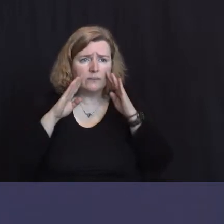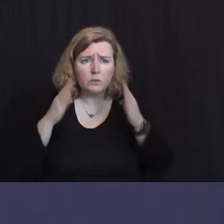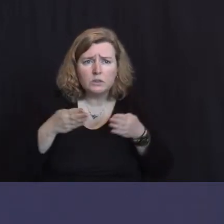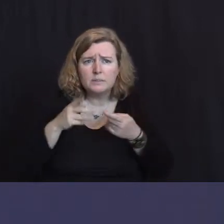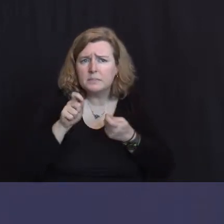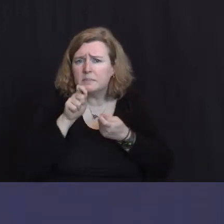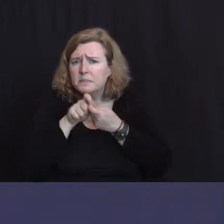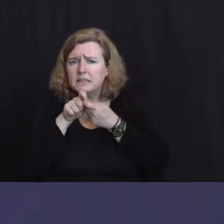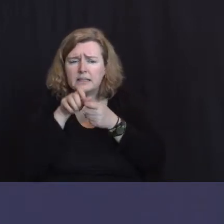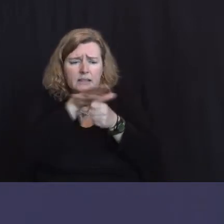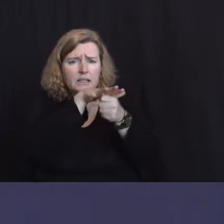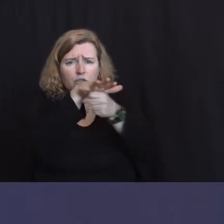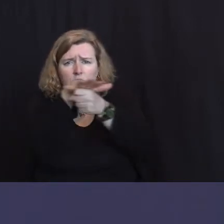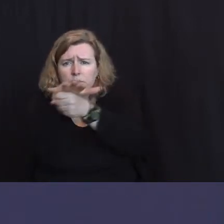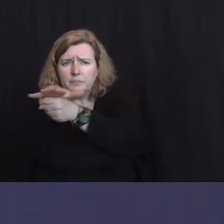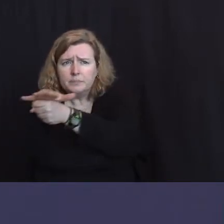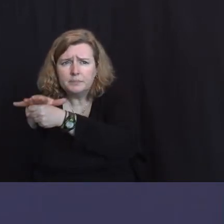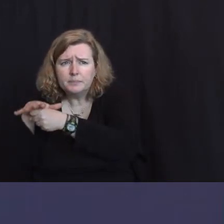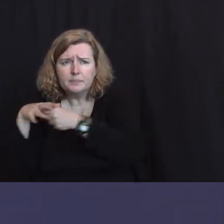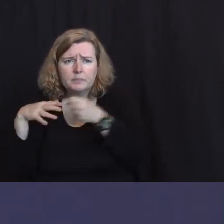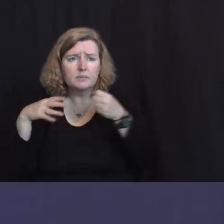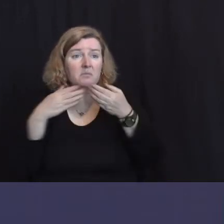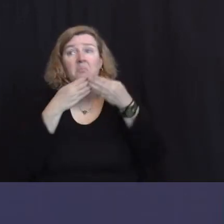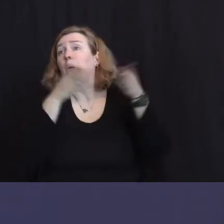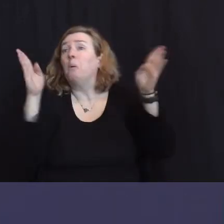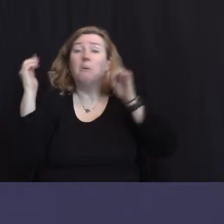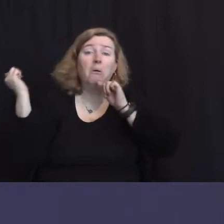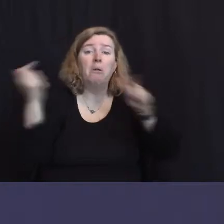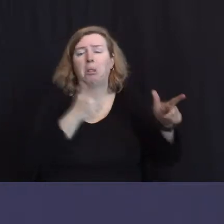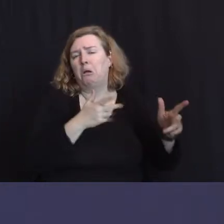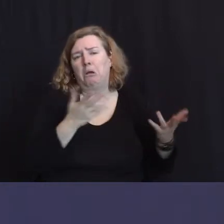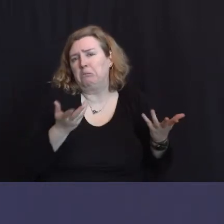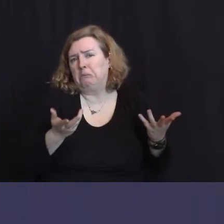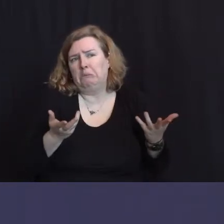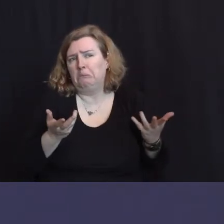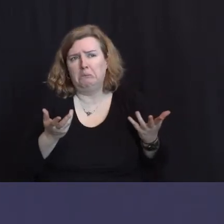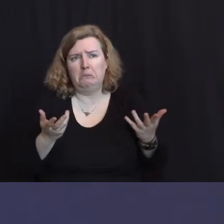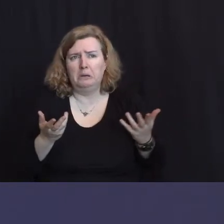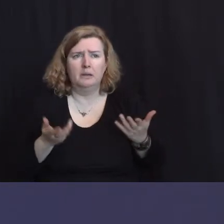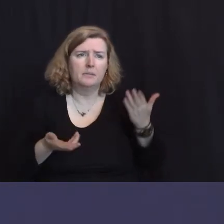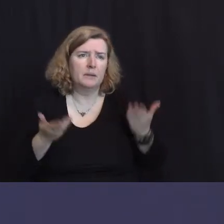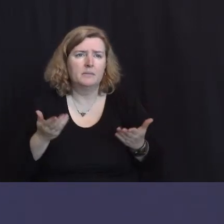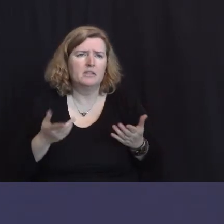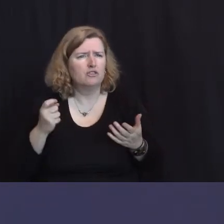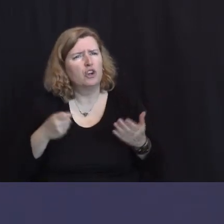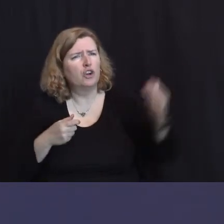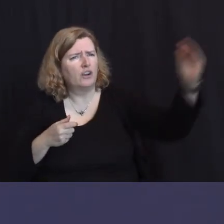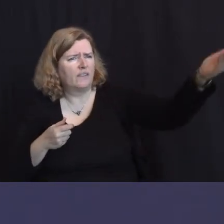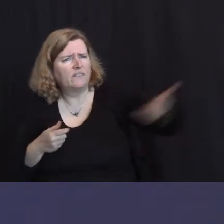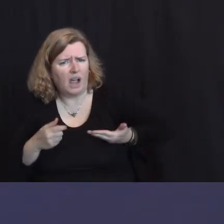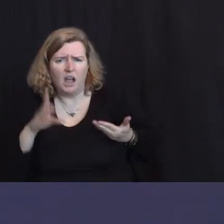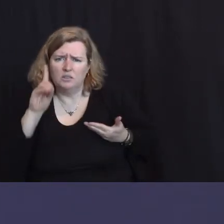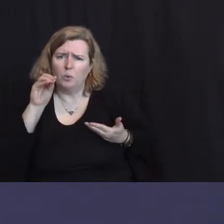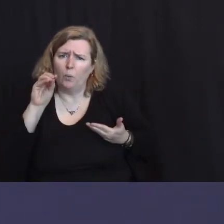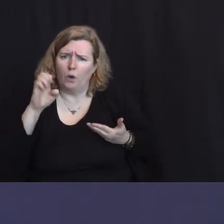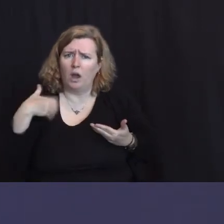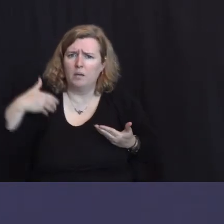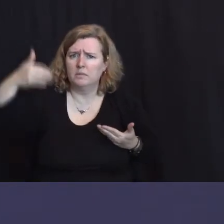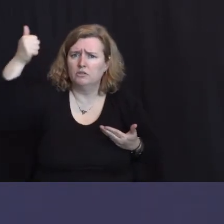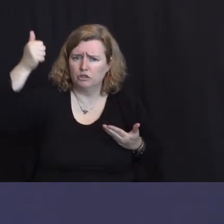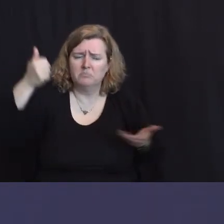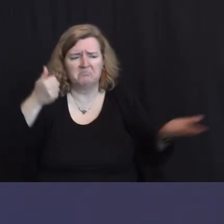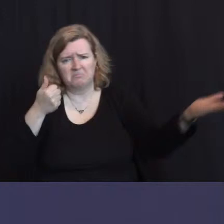respects. Probably, Mahan, makes sense to get Angelica back here at some point in the next couple of weeks, just to give maybe a sense